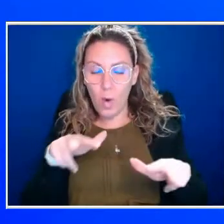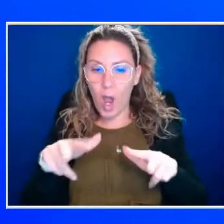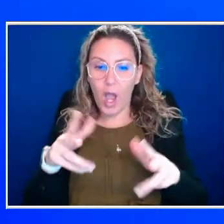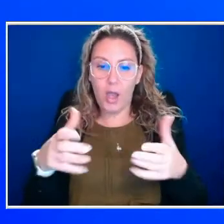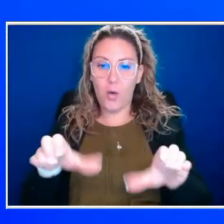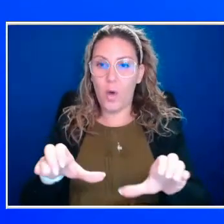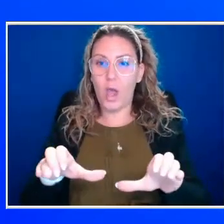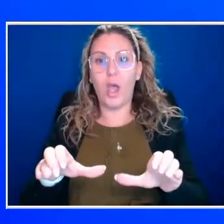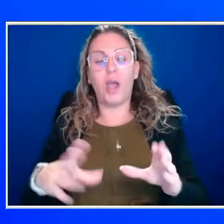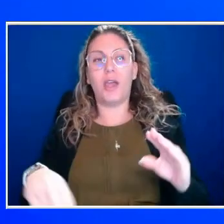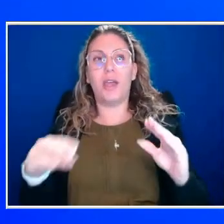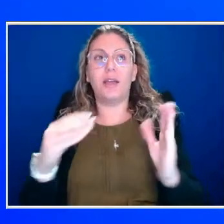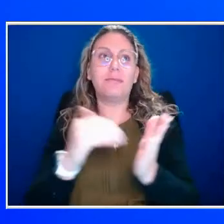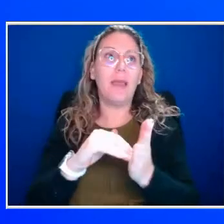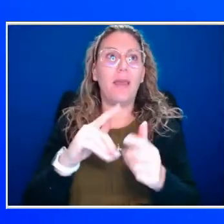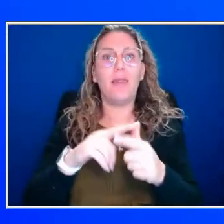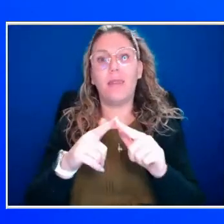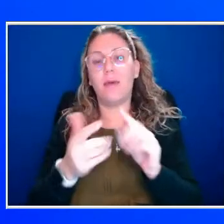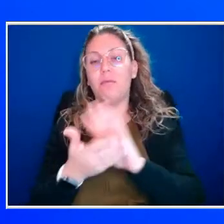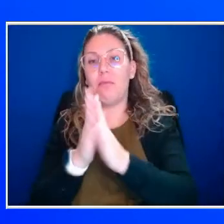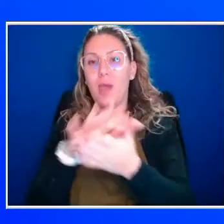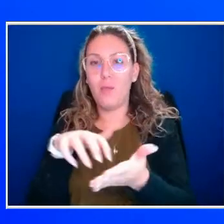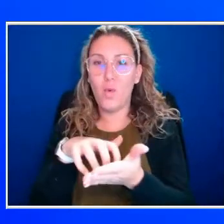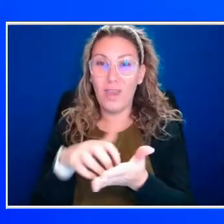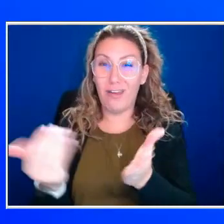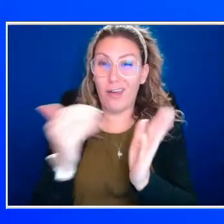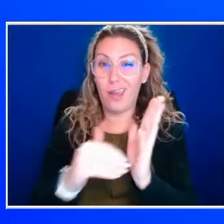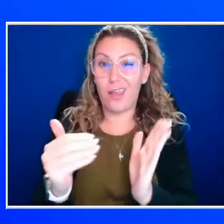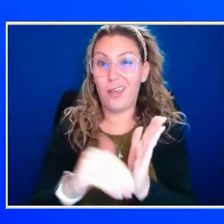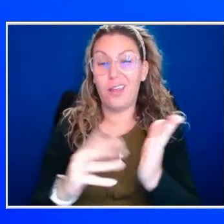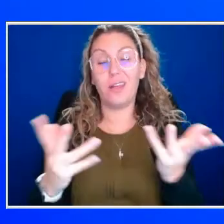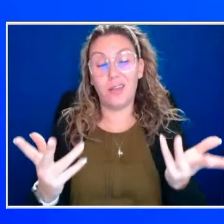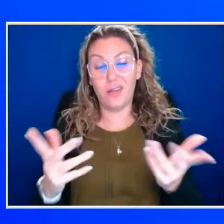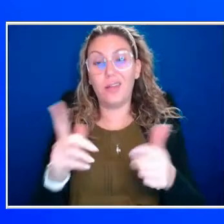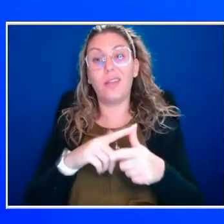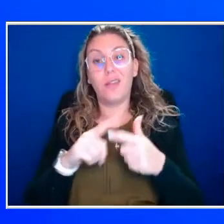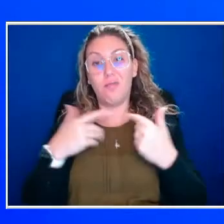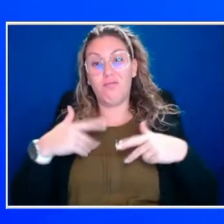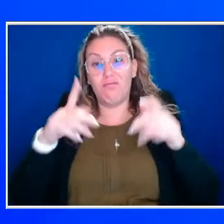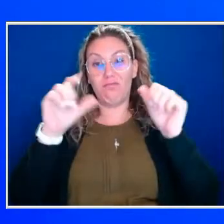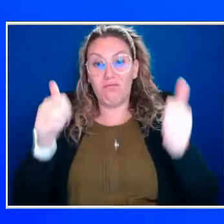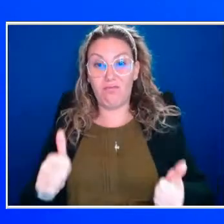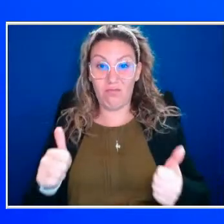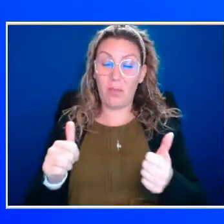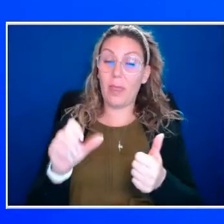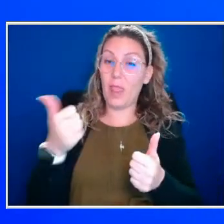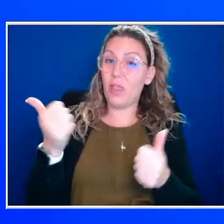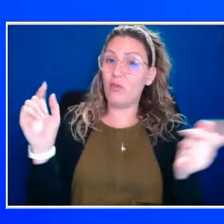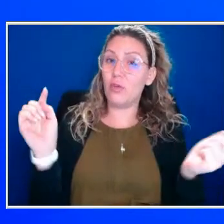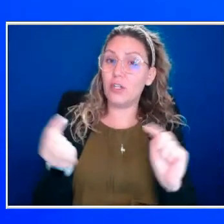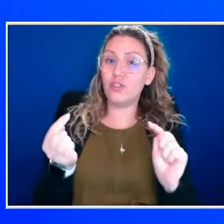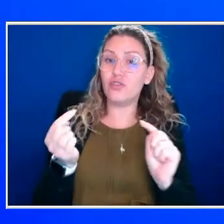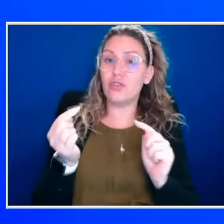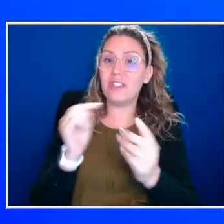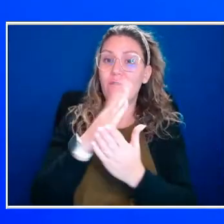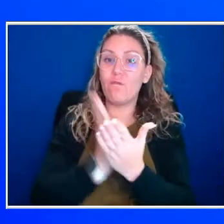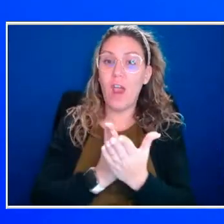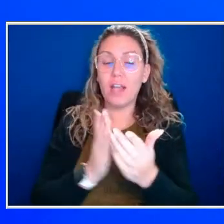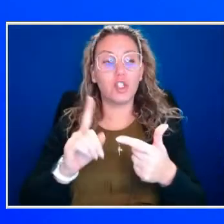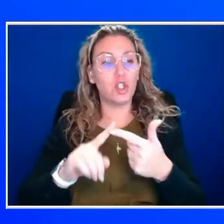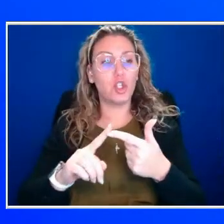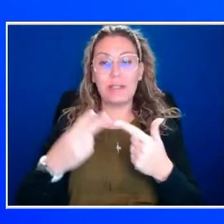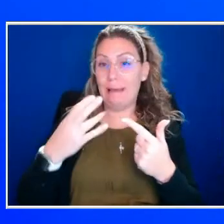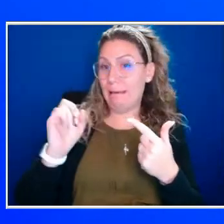more. And so other injuries certainly are things like fractures, hip fractures, wrist fractures from trying to